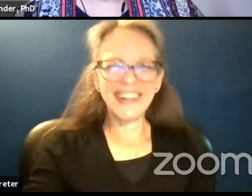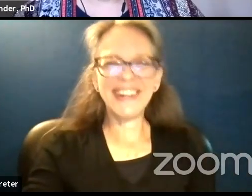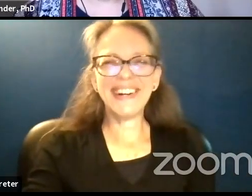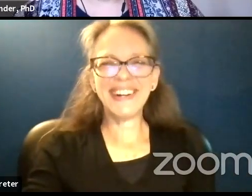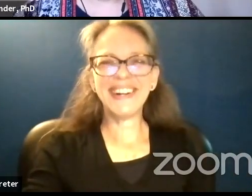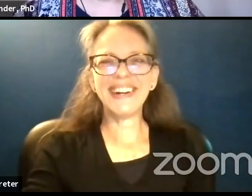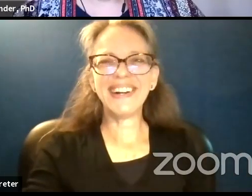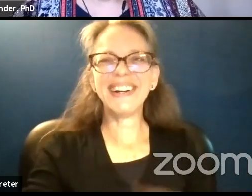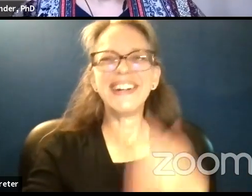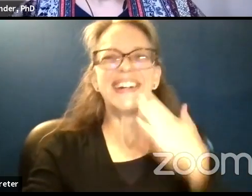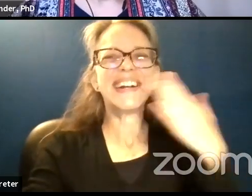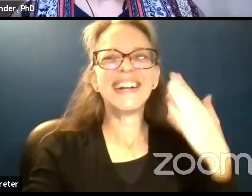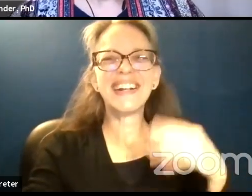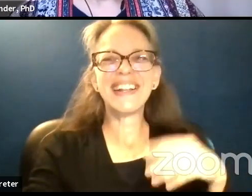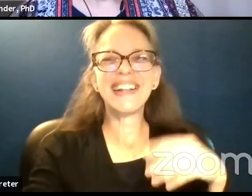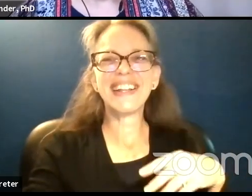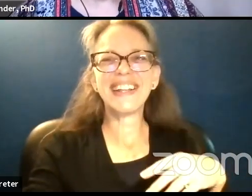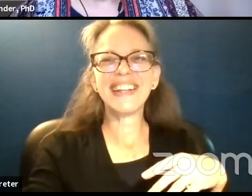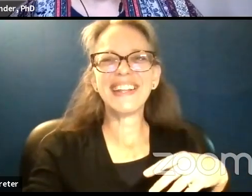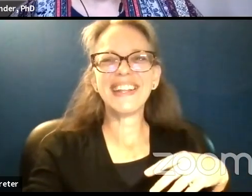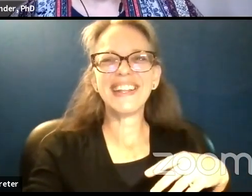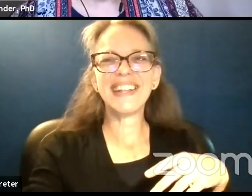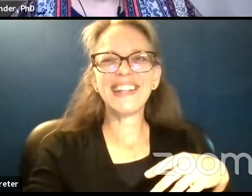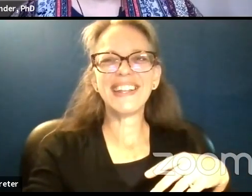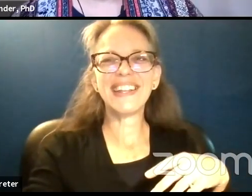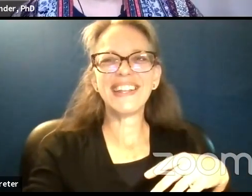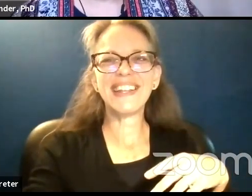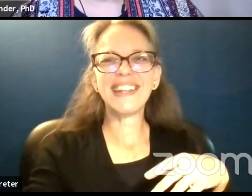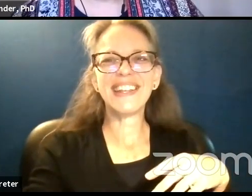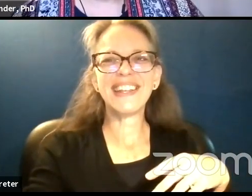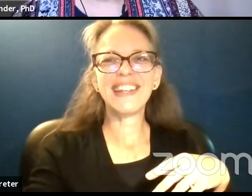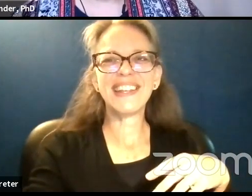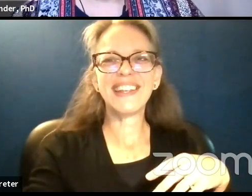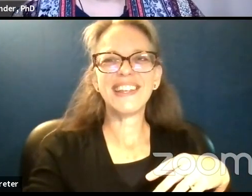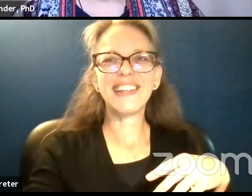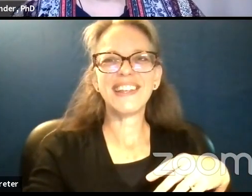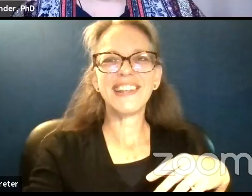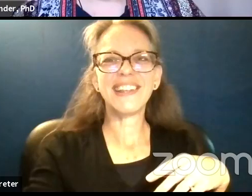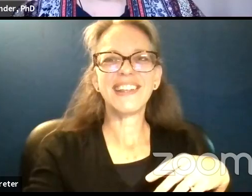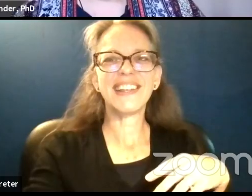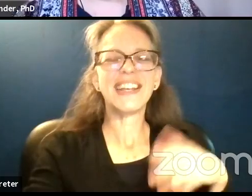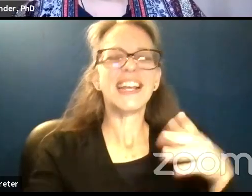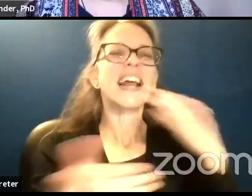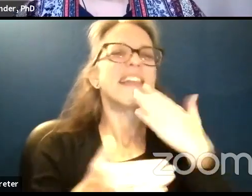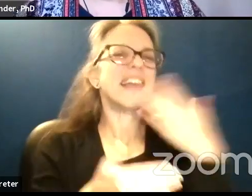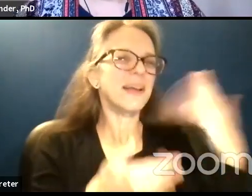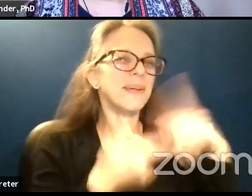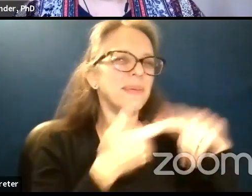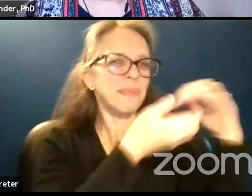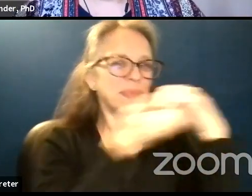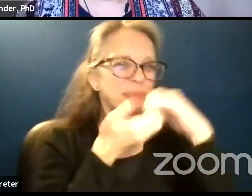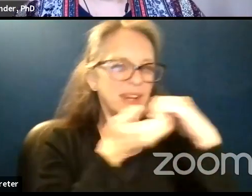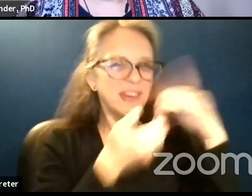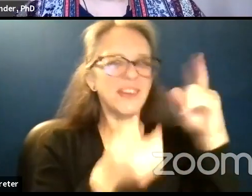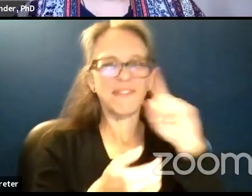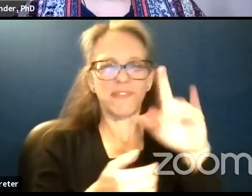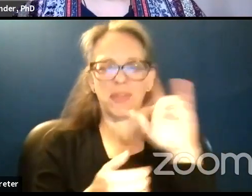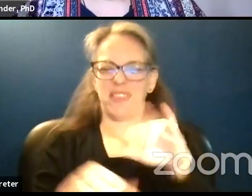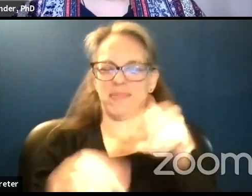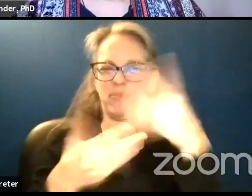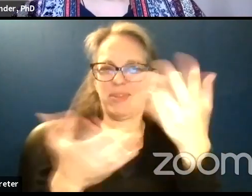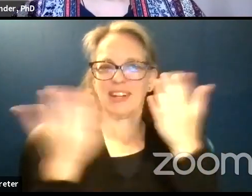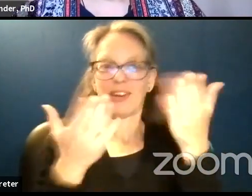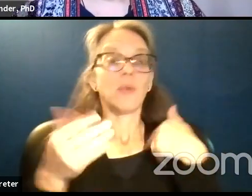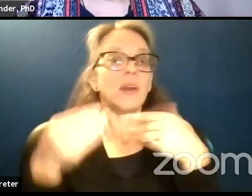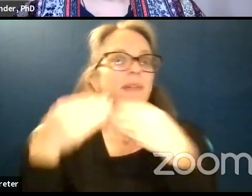So thanks to Bridges for providing these services so we can get the good word out to more people. All right, so let's get started. We've got a ton